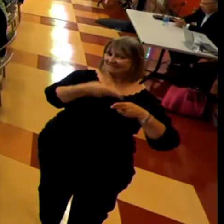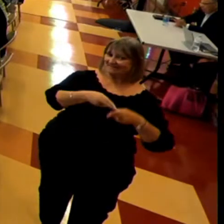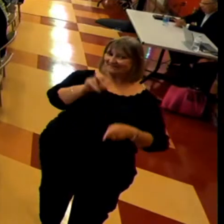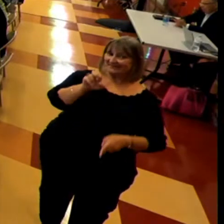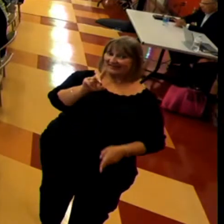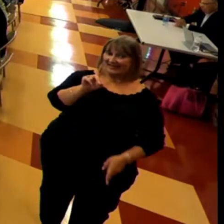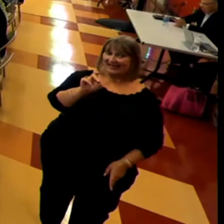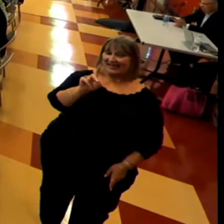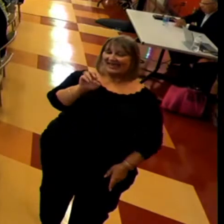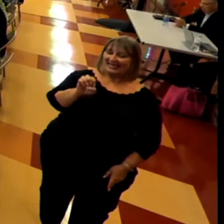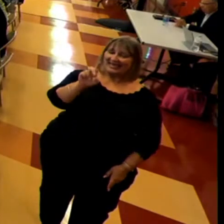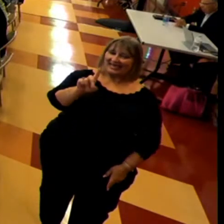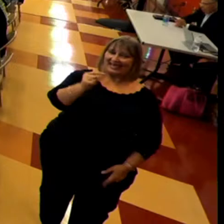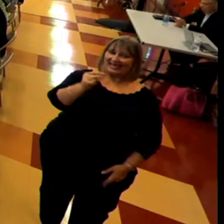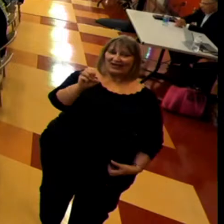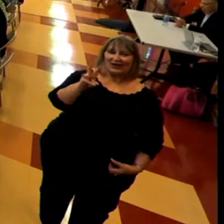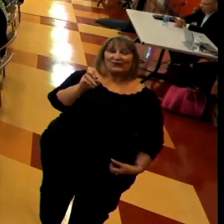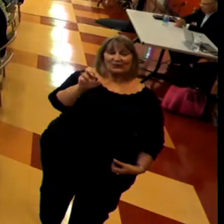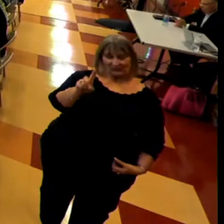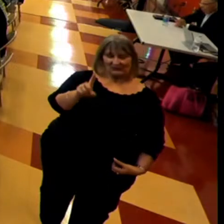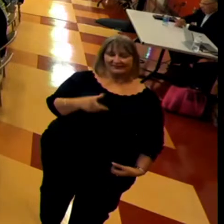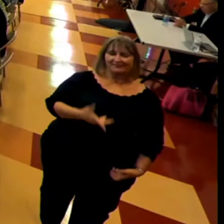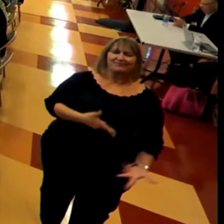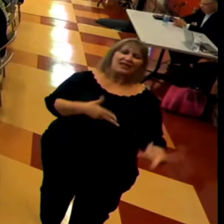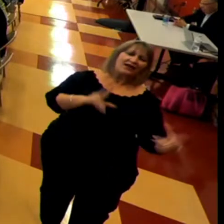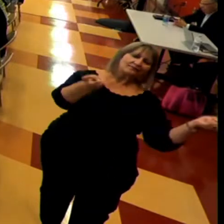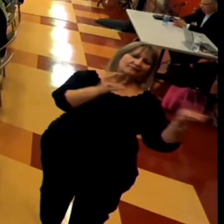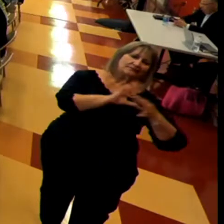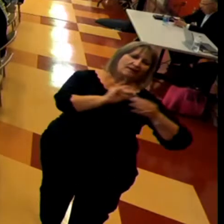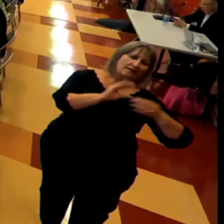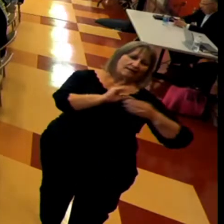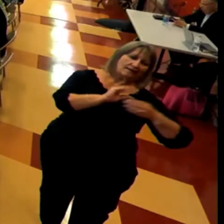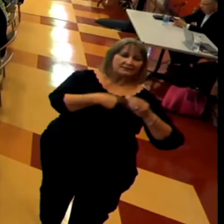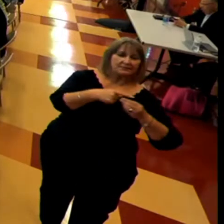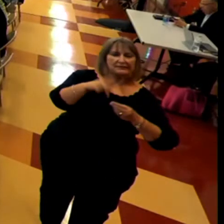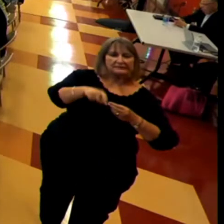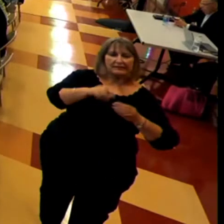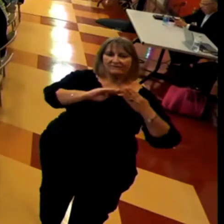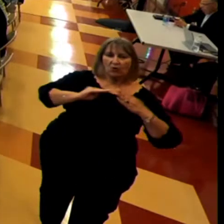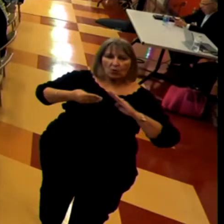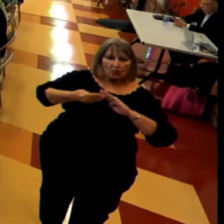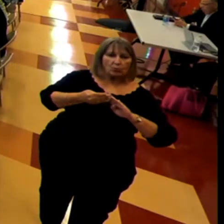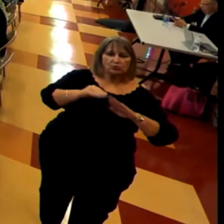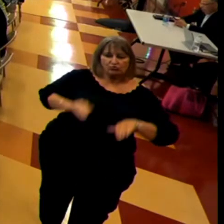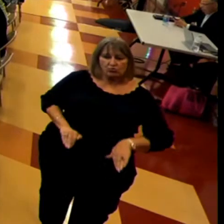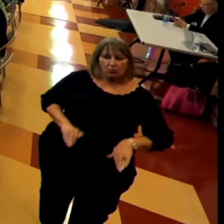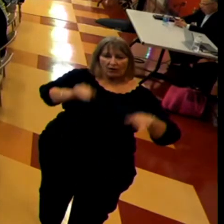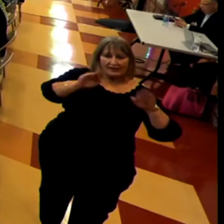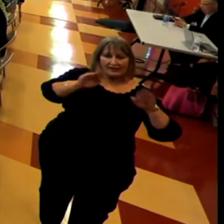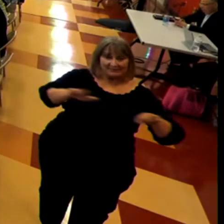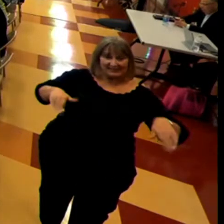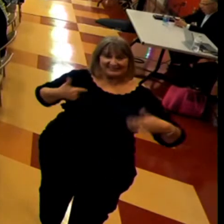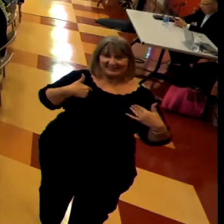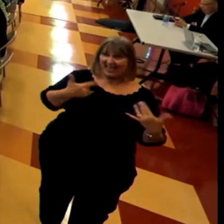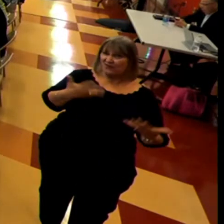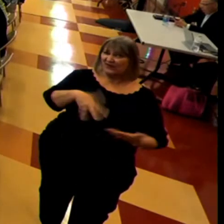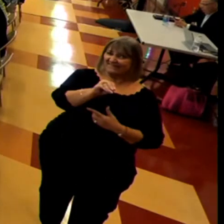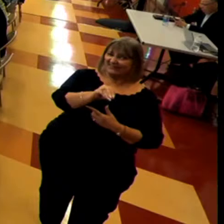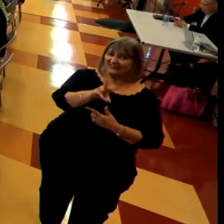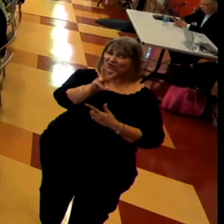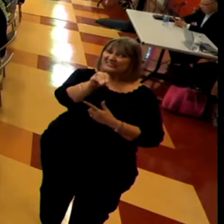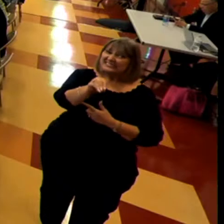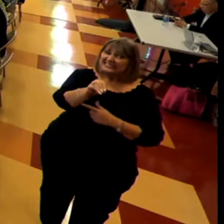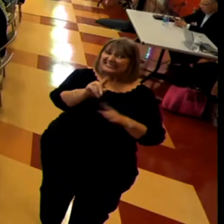I know it takes a community to raise kids, and I think right now we have over 50, 60 teams that attend